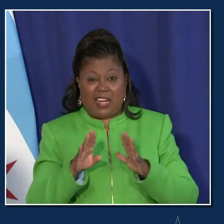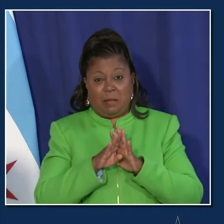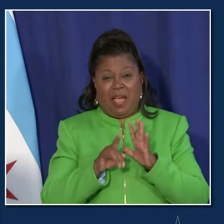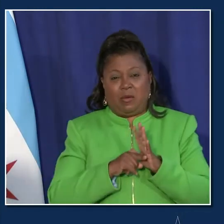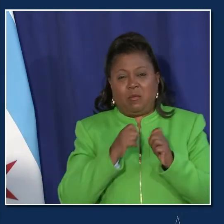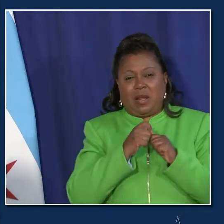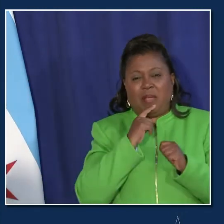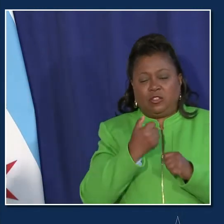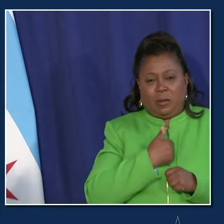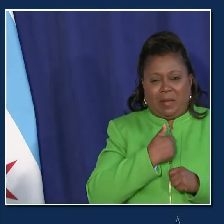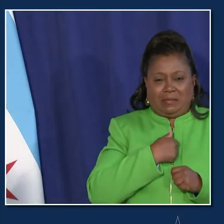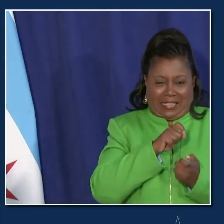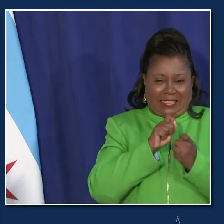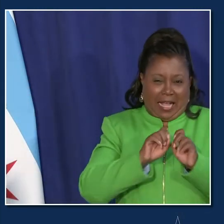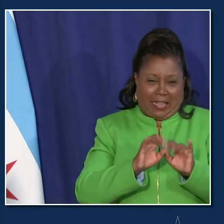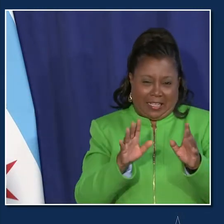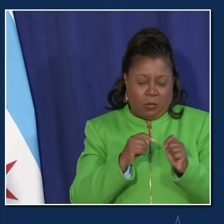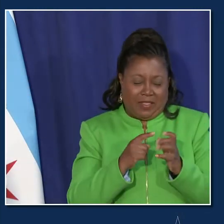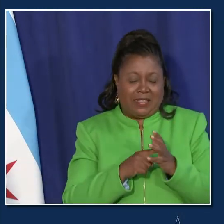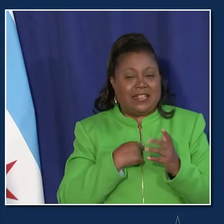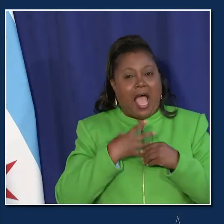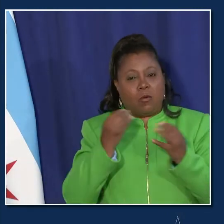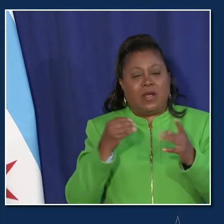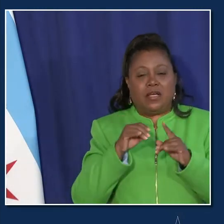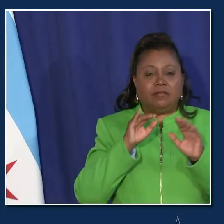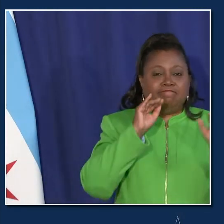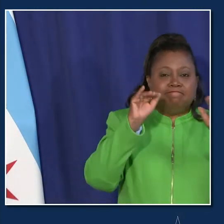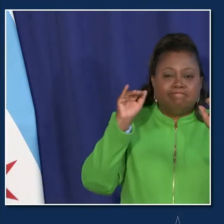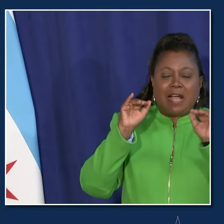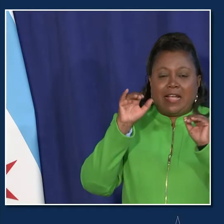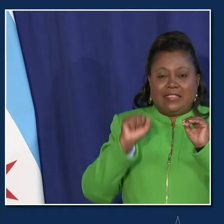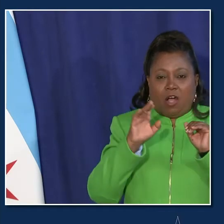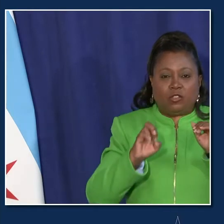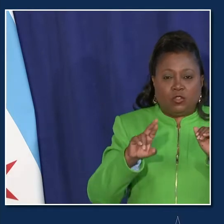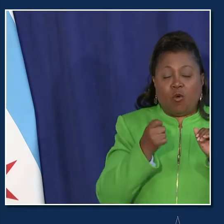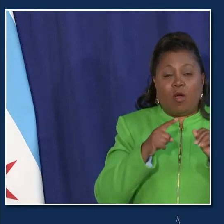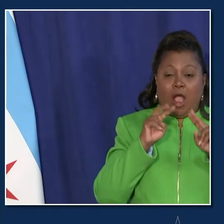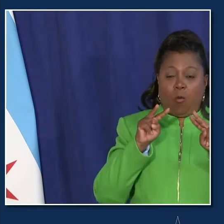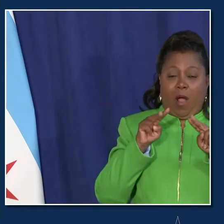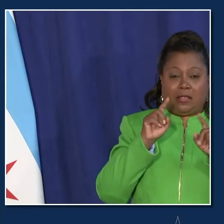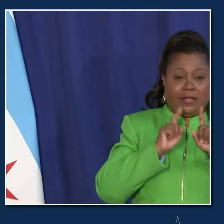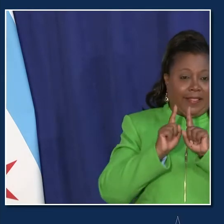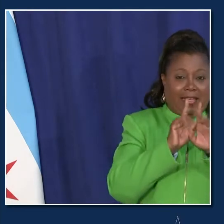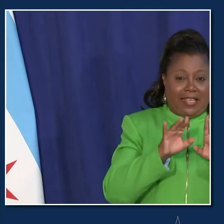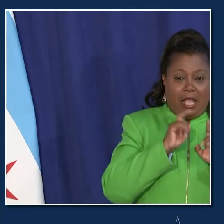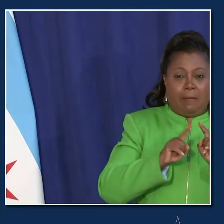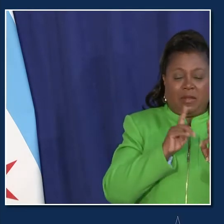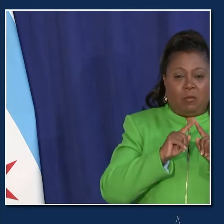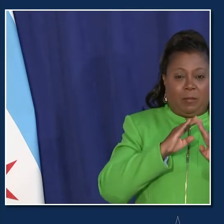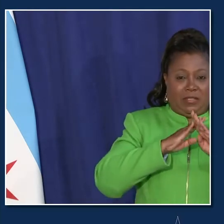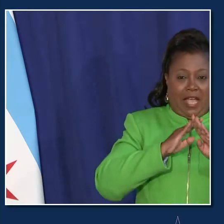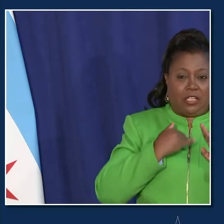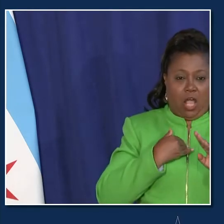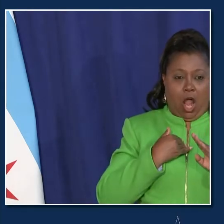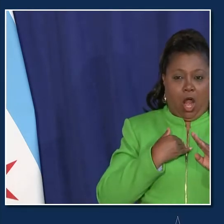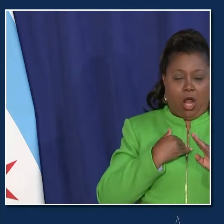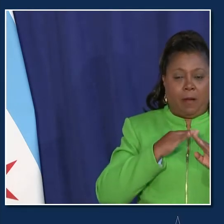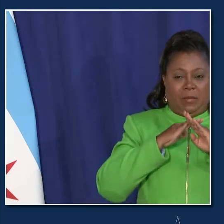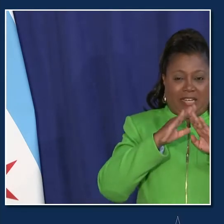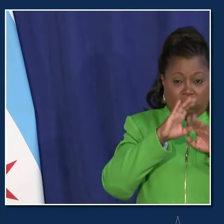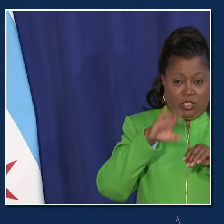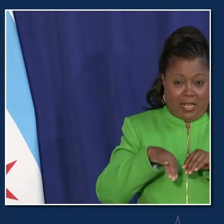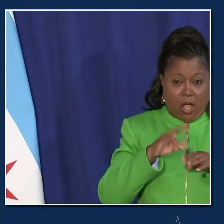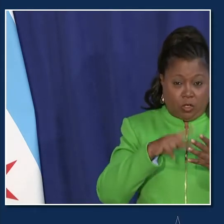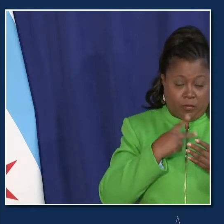want to make sure I get myself exactly clear with this. I went out and canvassed in South Shore, or watched the canvassers in South Shore with the Protect